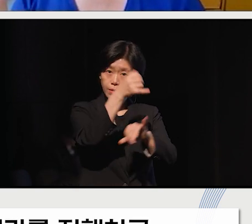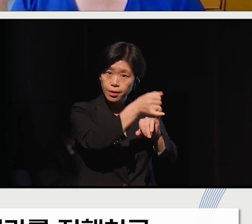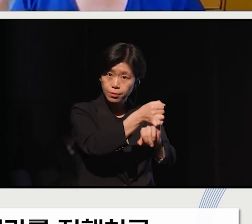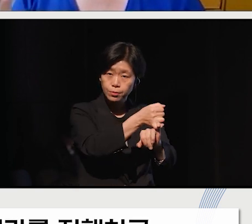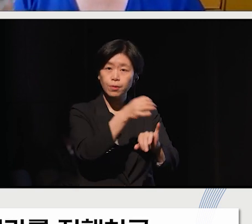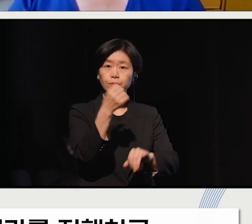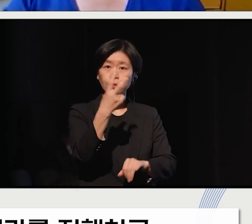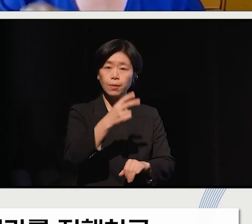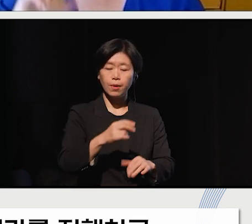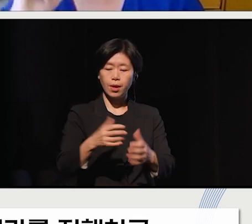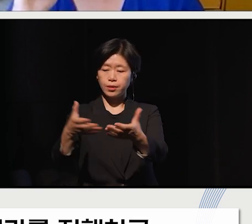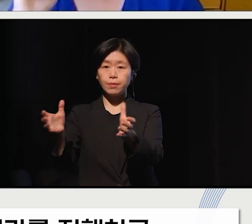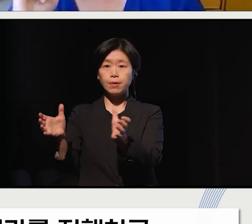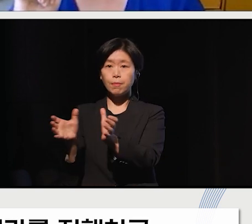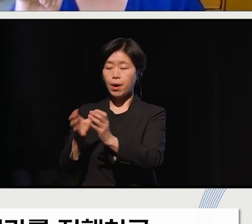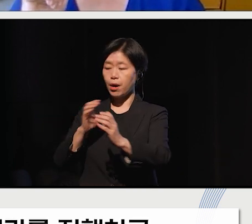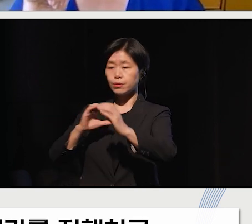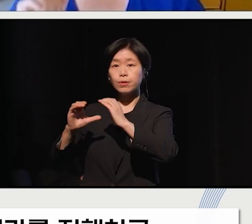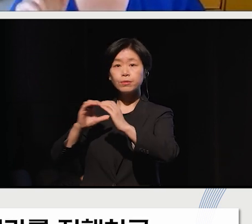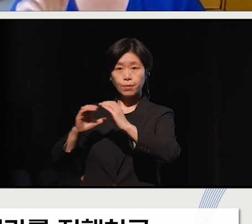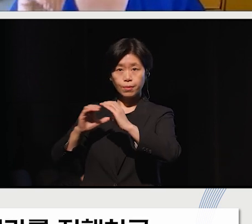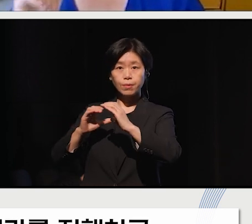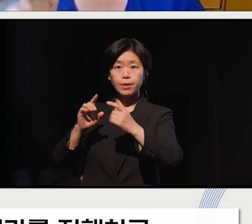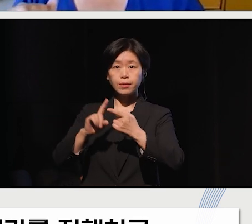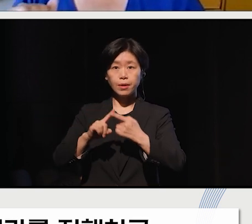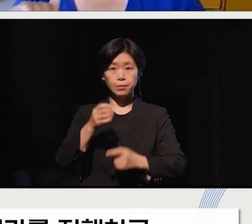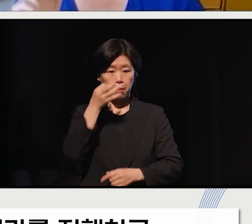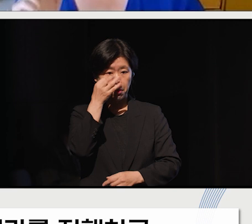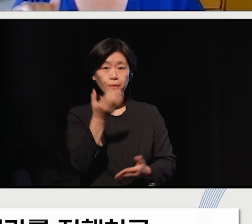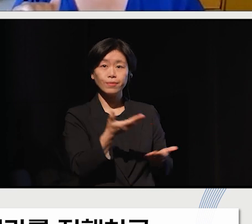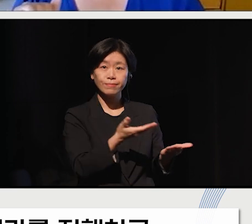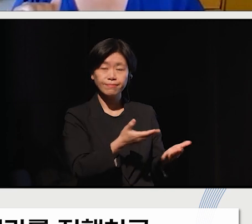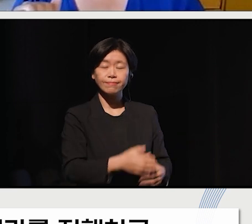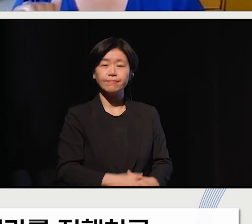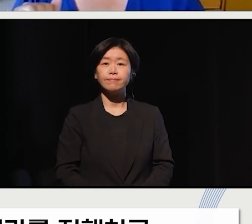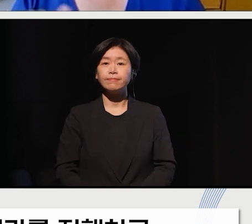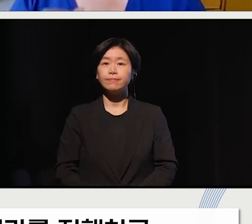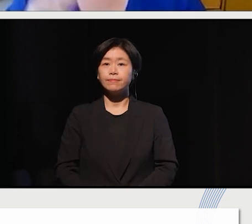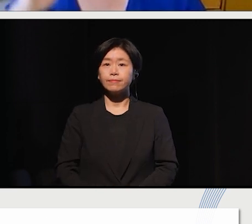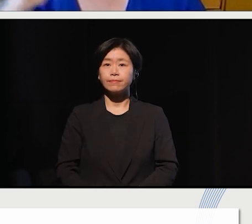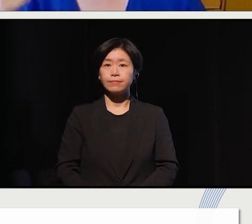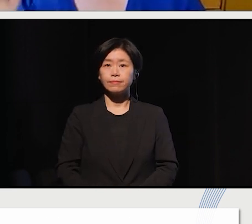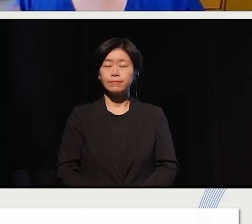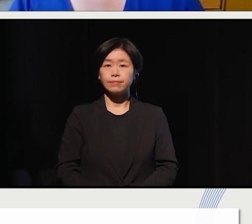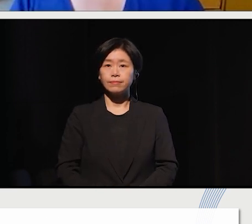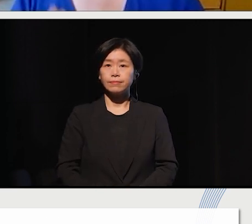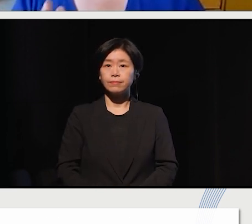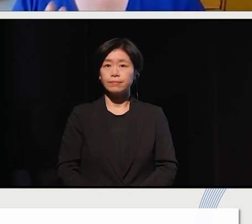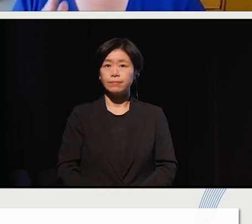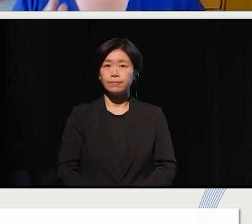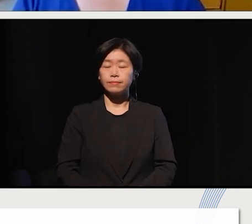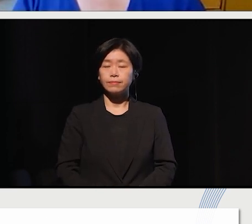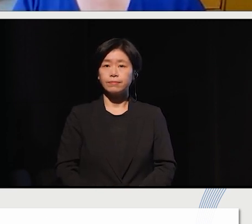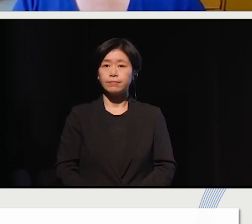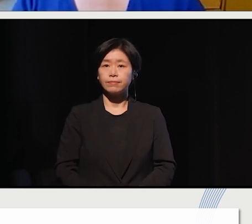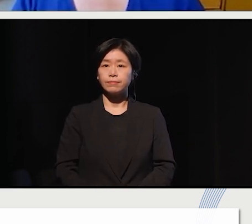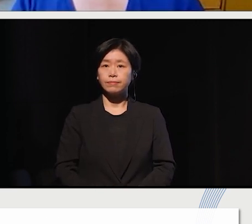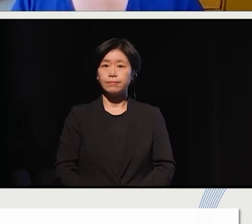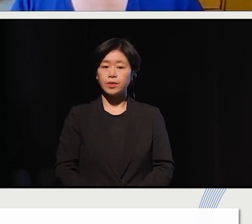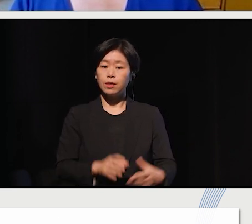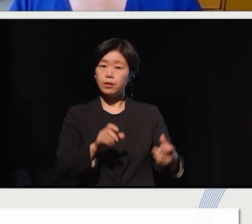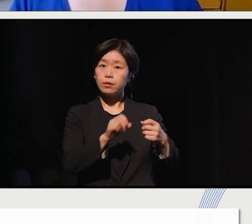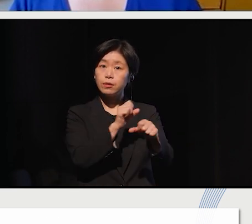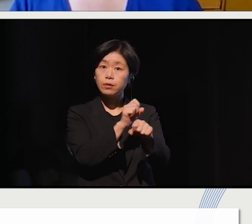with our community. We want to conduct and assess and audit our accessibility. We then move on to establishing